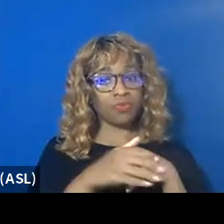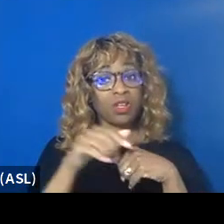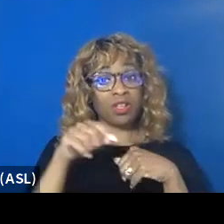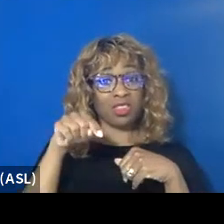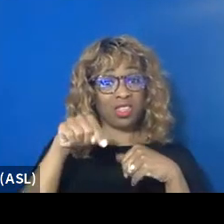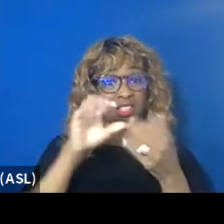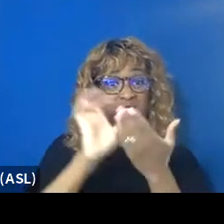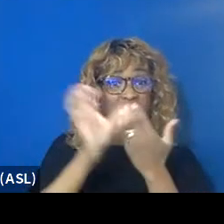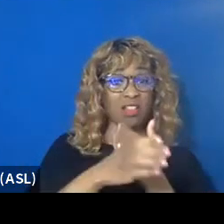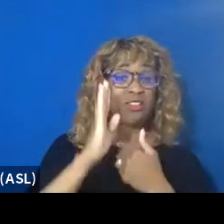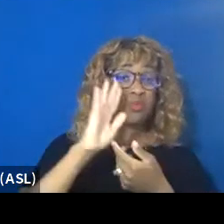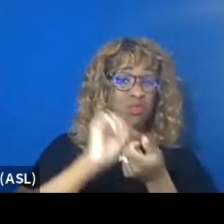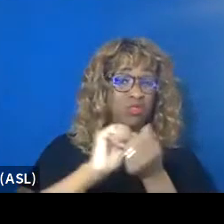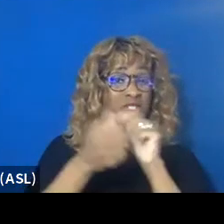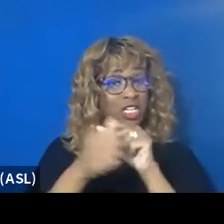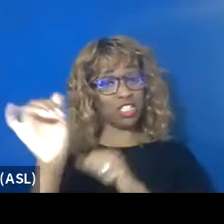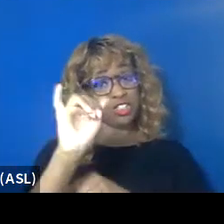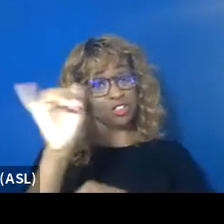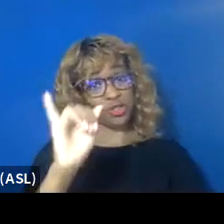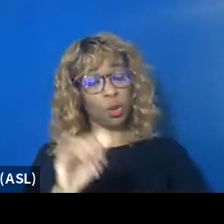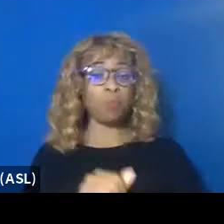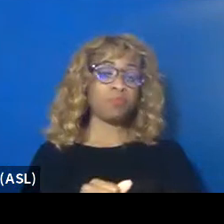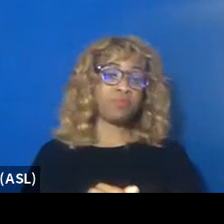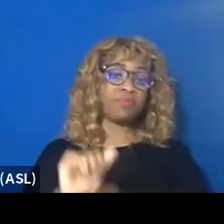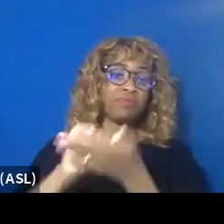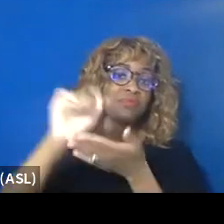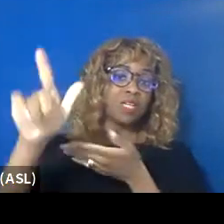change too. That's it.